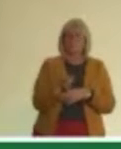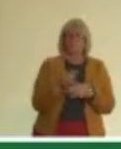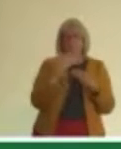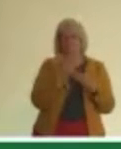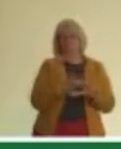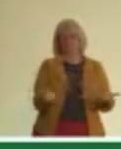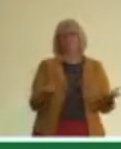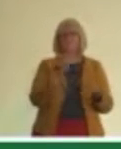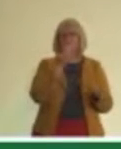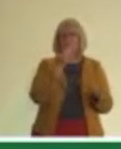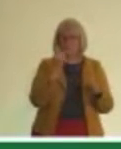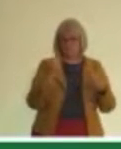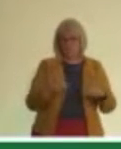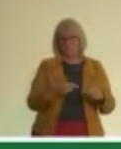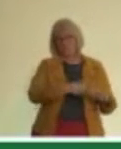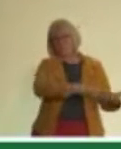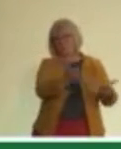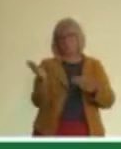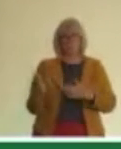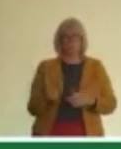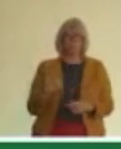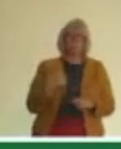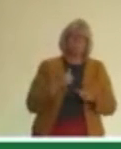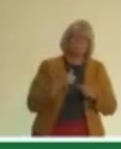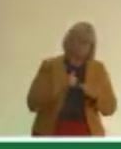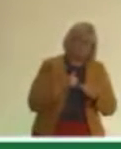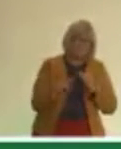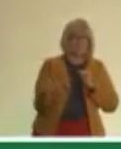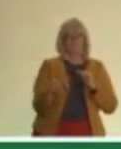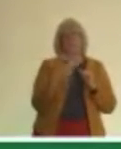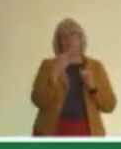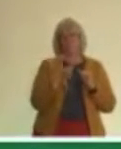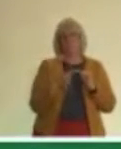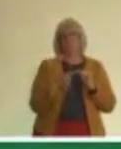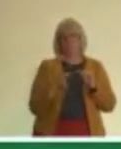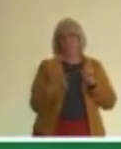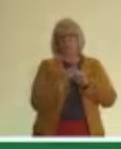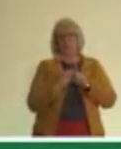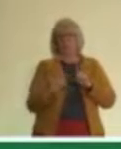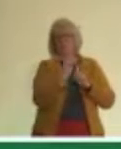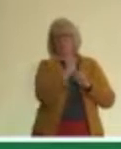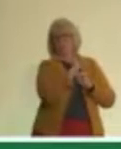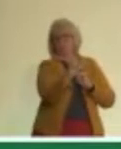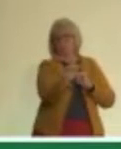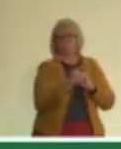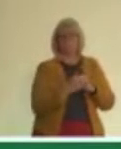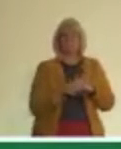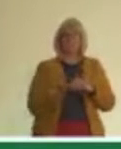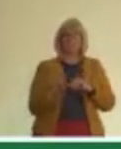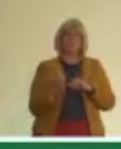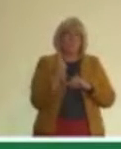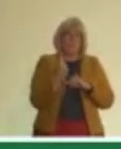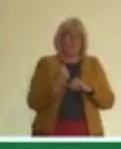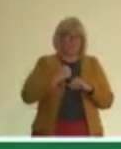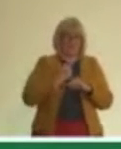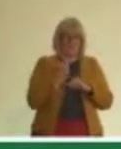to everyone. I had the best afternoon door knocking with Suhair, and I'm so proud. She is now one of our nearly 750